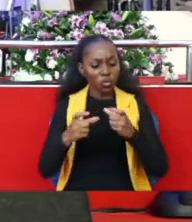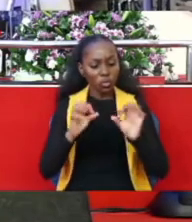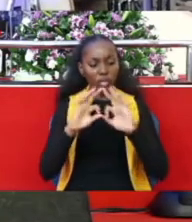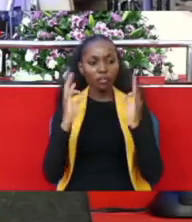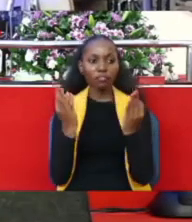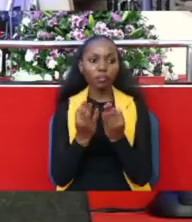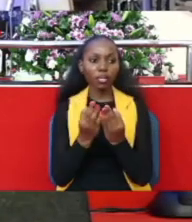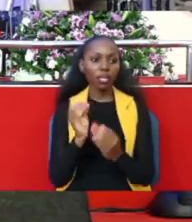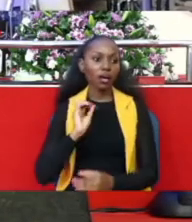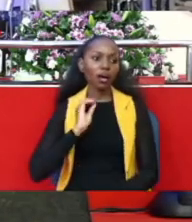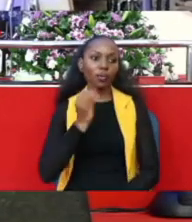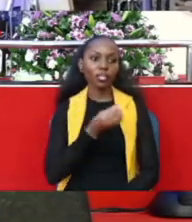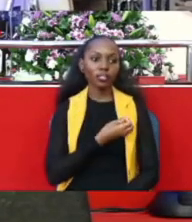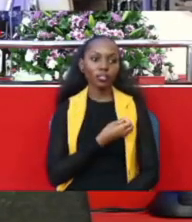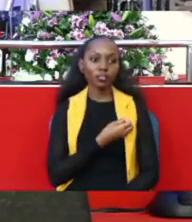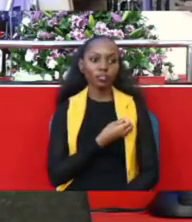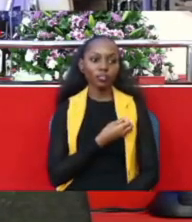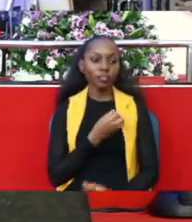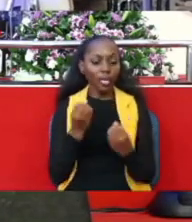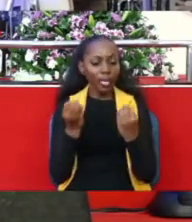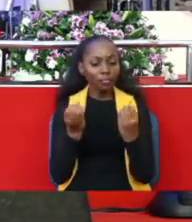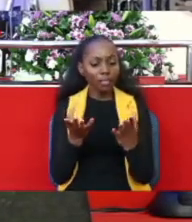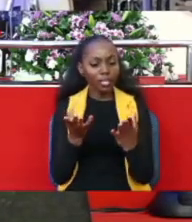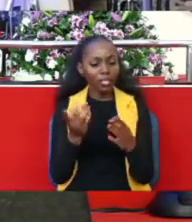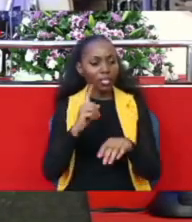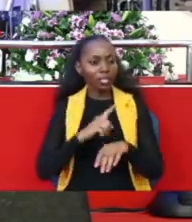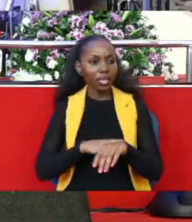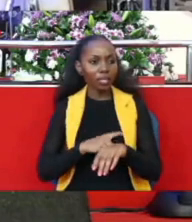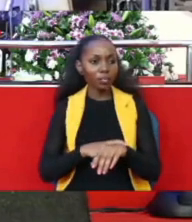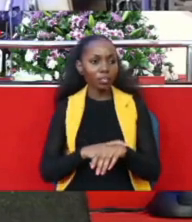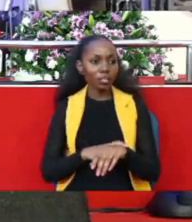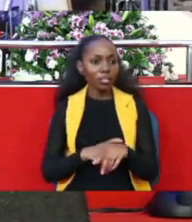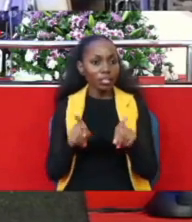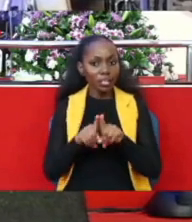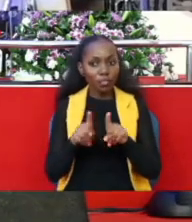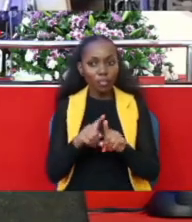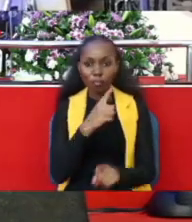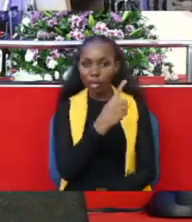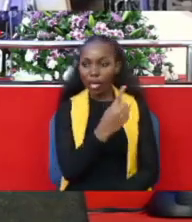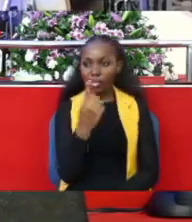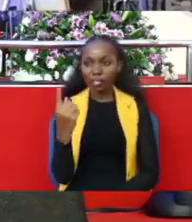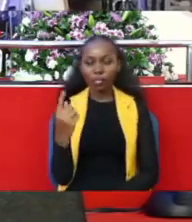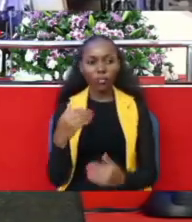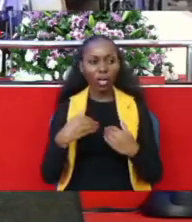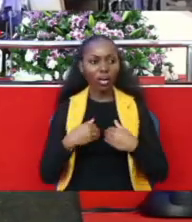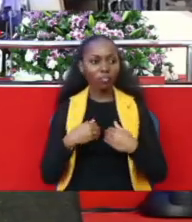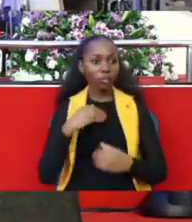katika hiyo. And many times we are under such bondages, even in our families, as we are